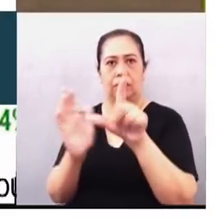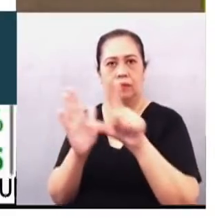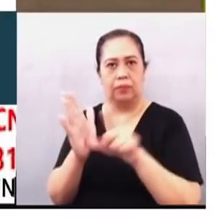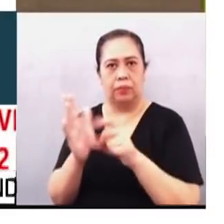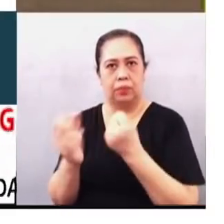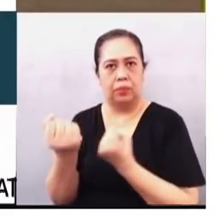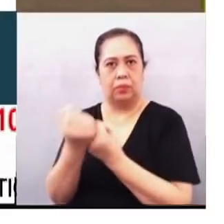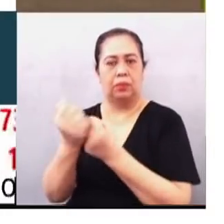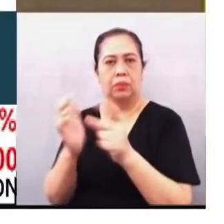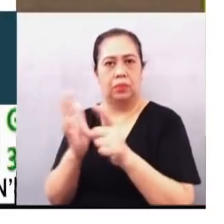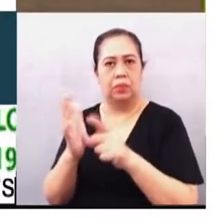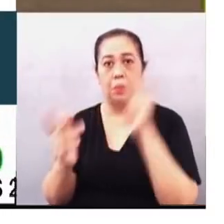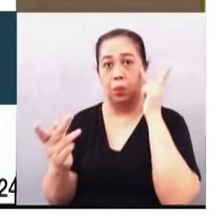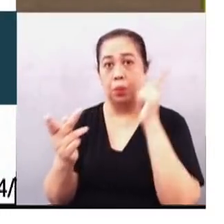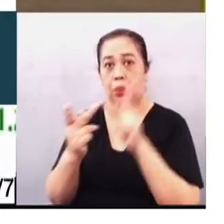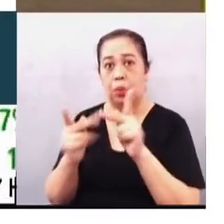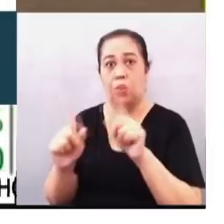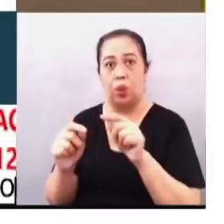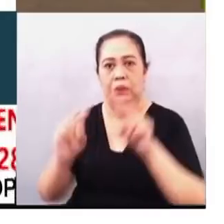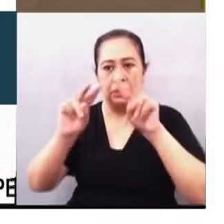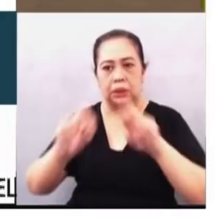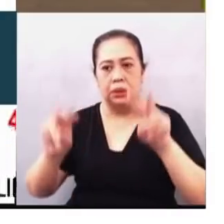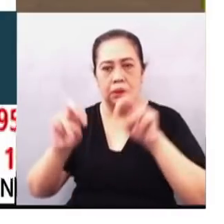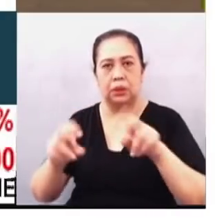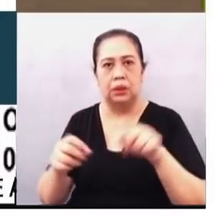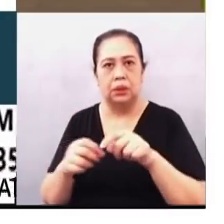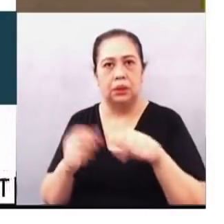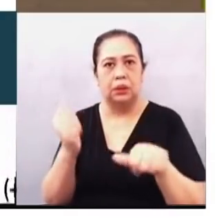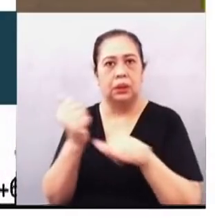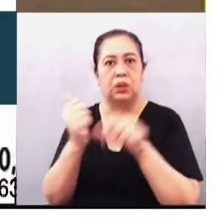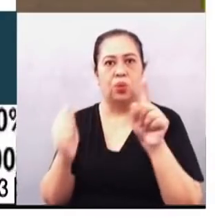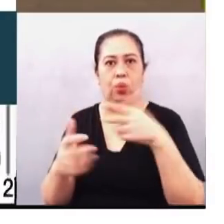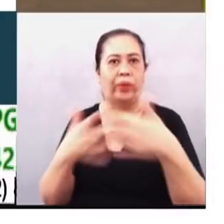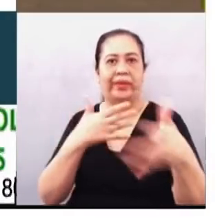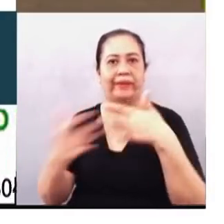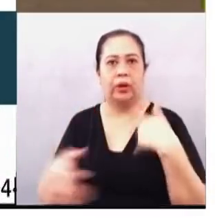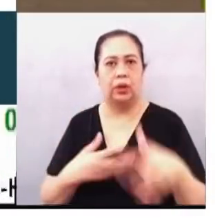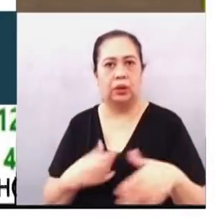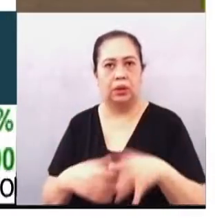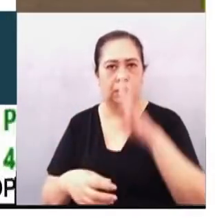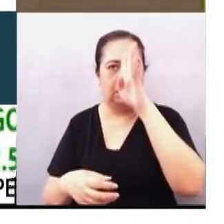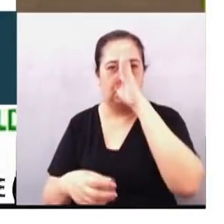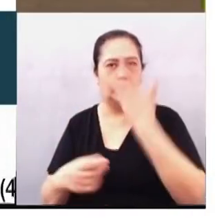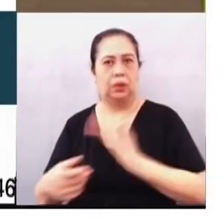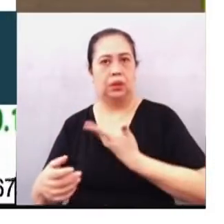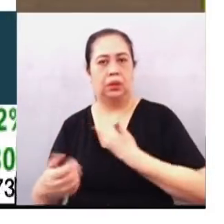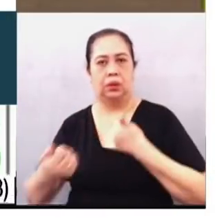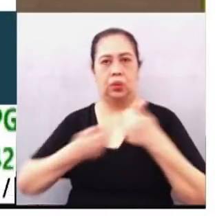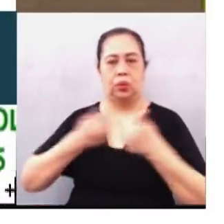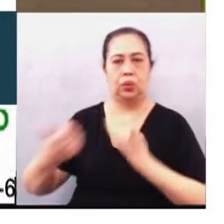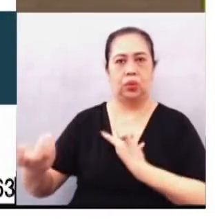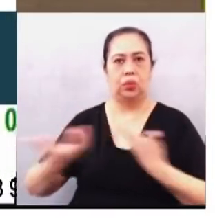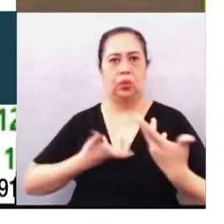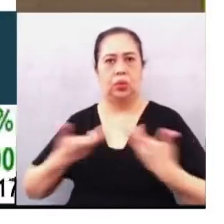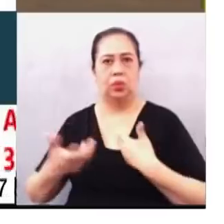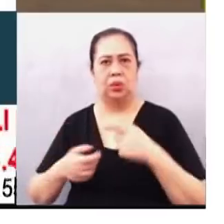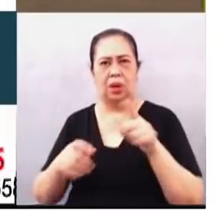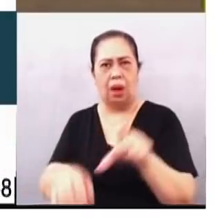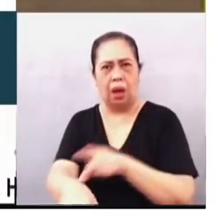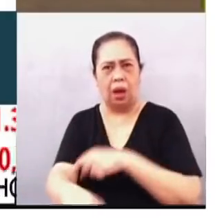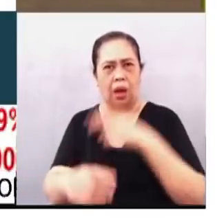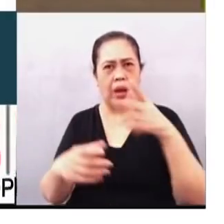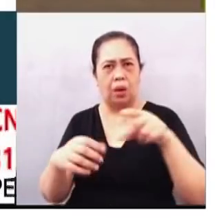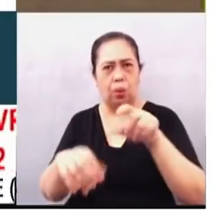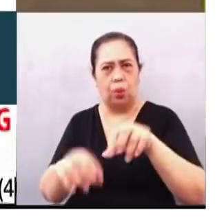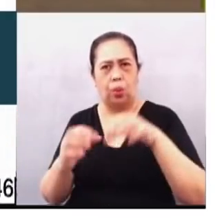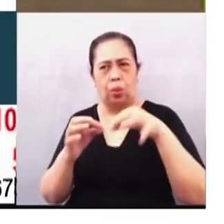ito, kundi investigation of in aid of whatever popularity contest. Dahil umahaba na eh. Masyado na